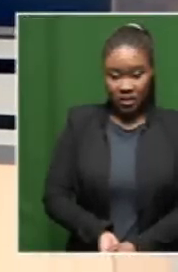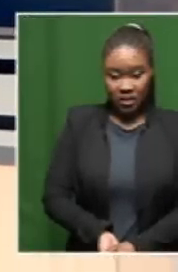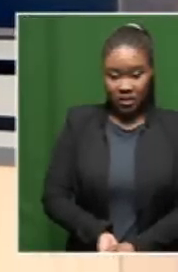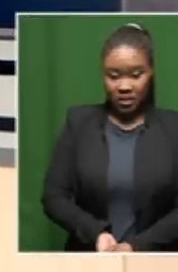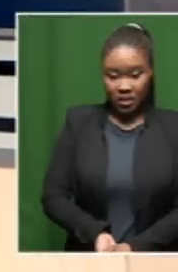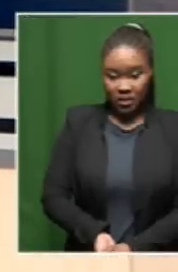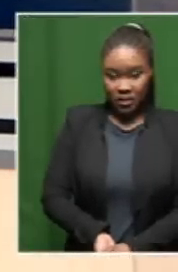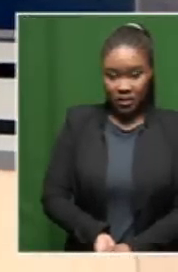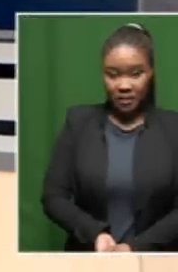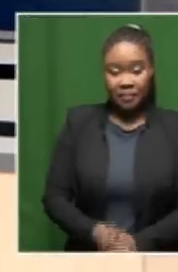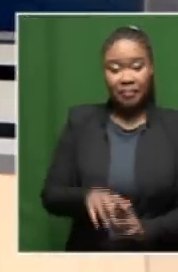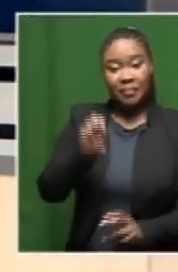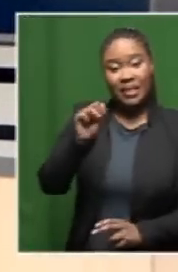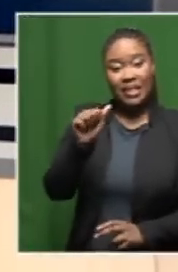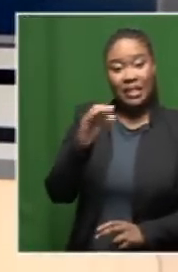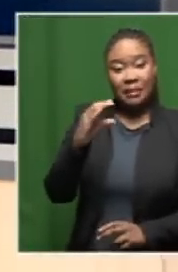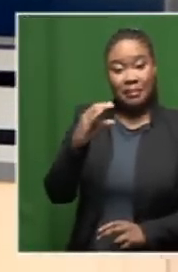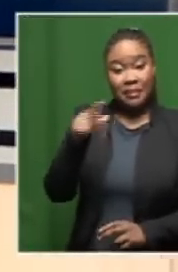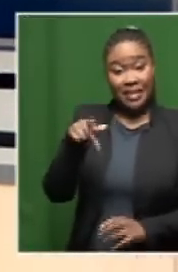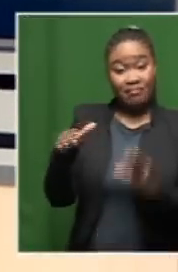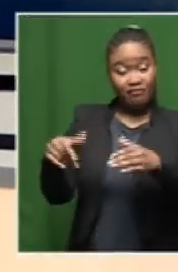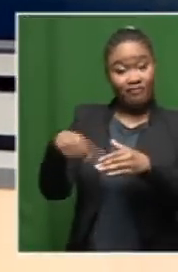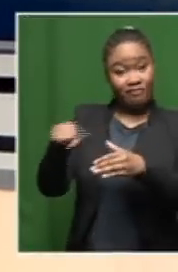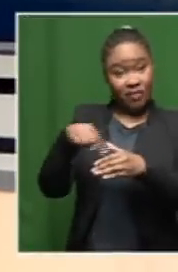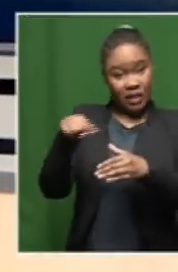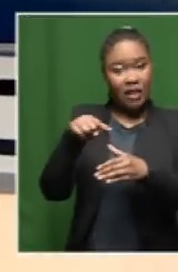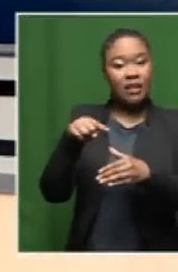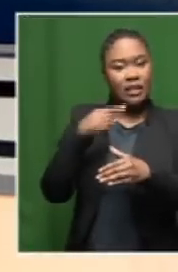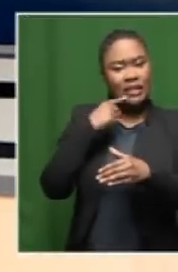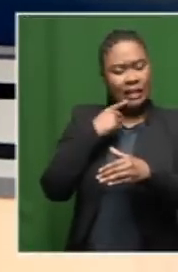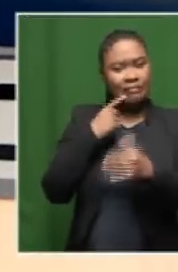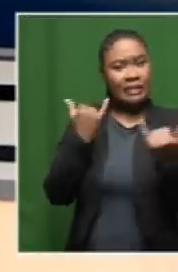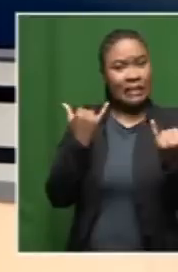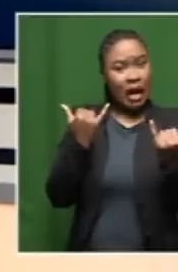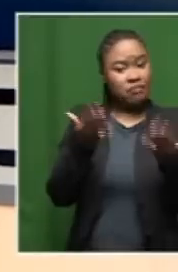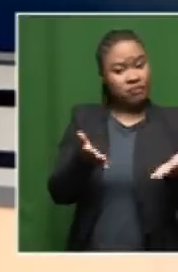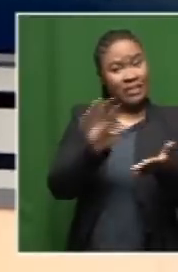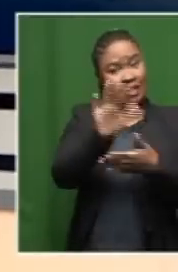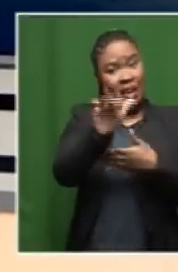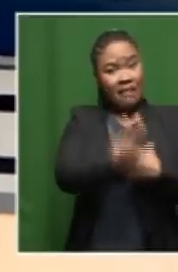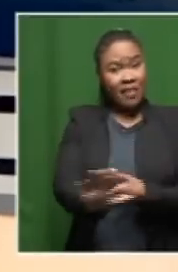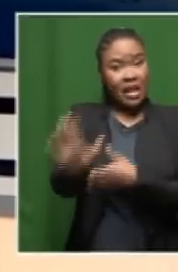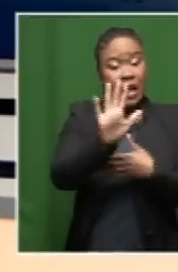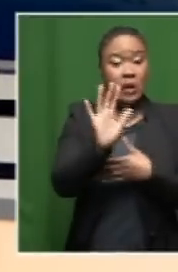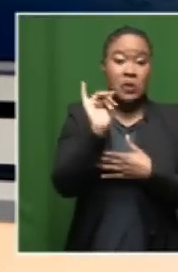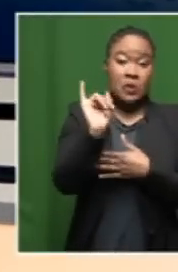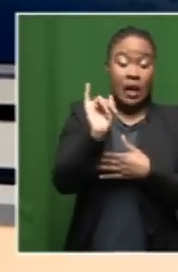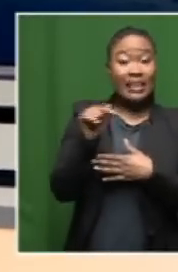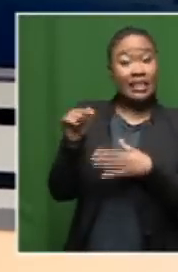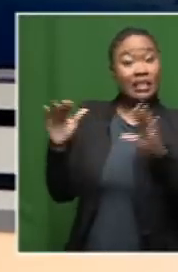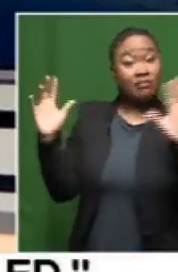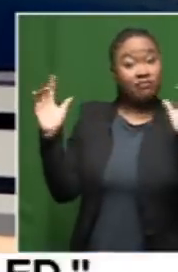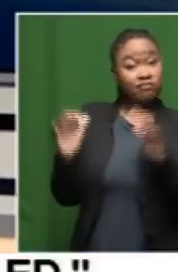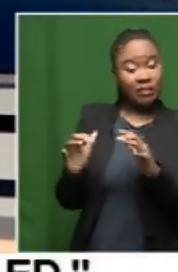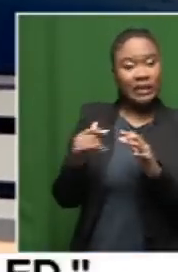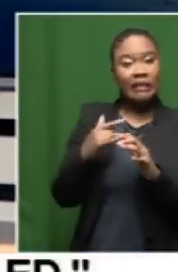Well, the 15th Congress of the South African Communist Party says in its sober assessment of the current state of South Africa, the gathering concluded that